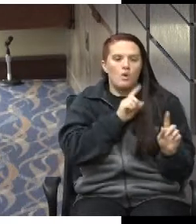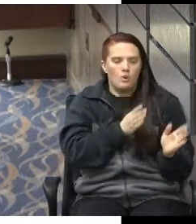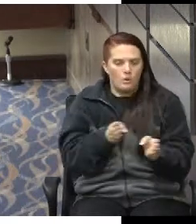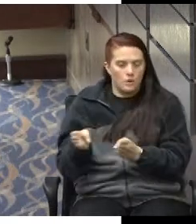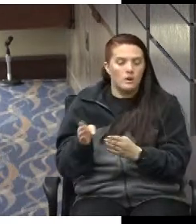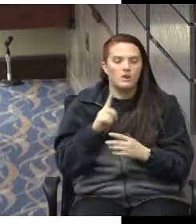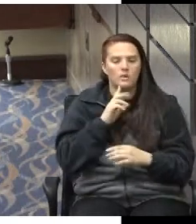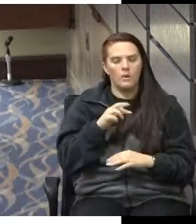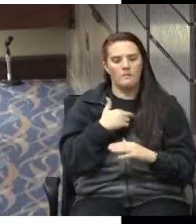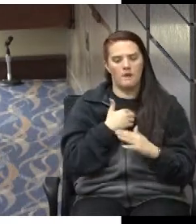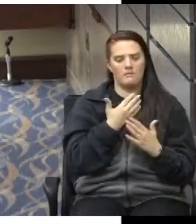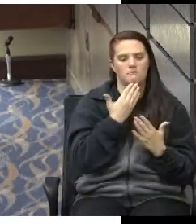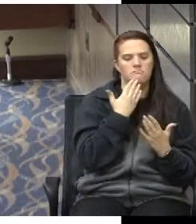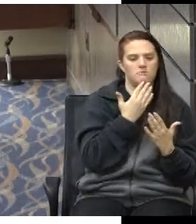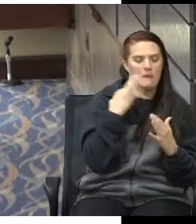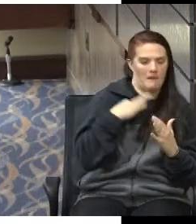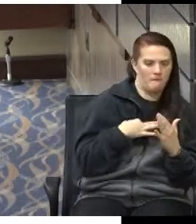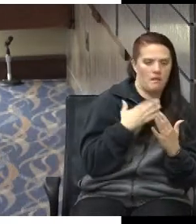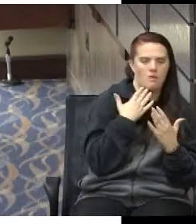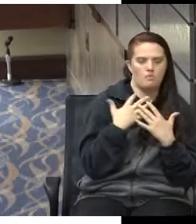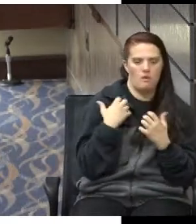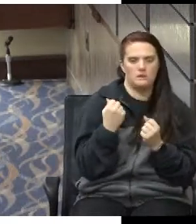about benefit and wellness. That's continuing.